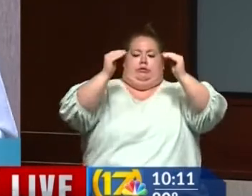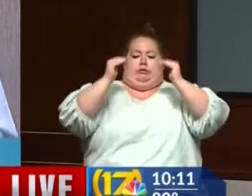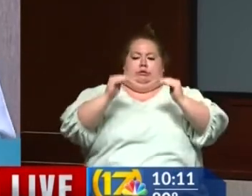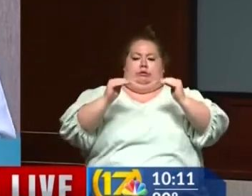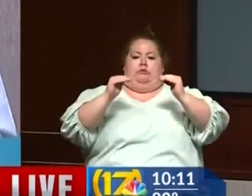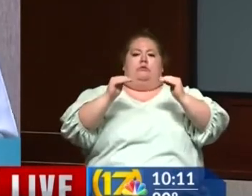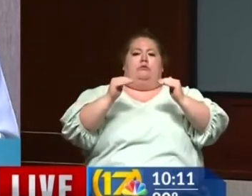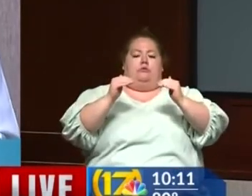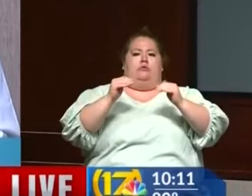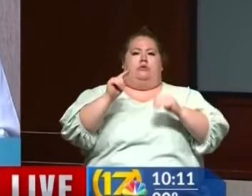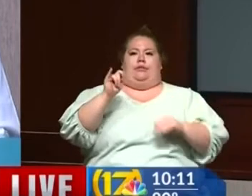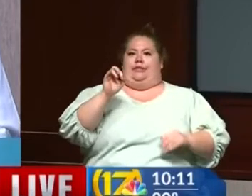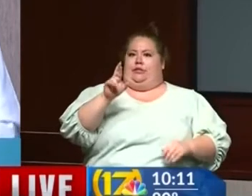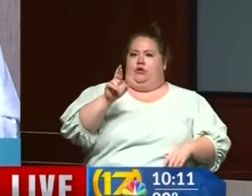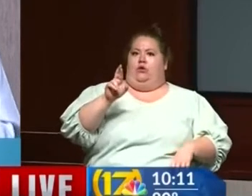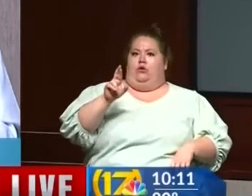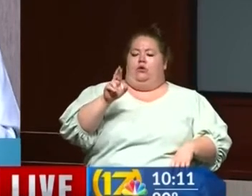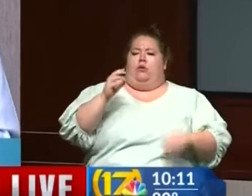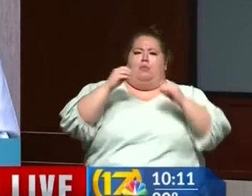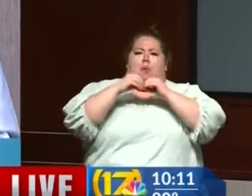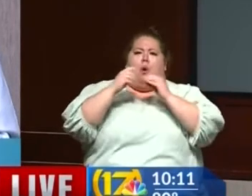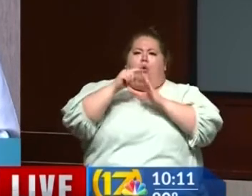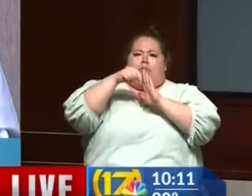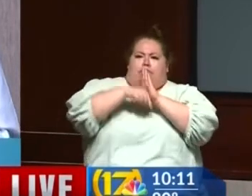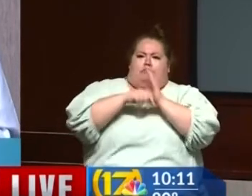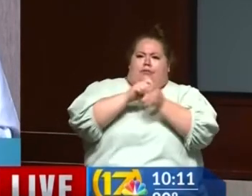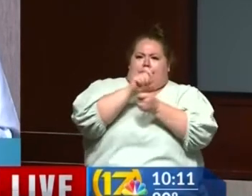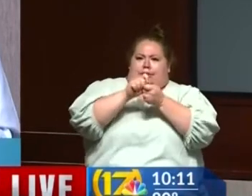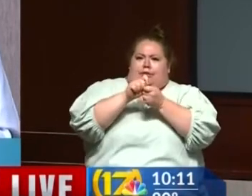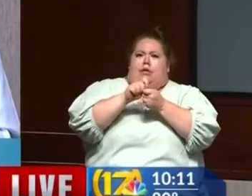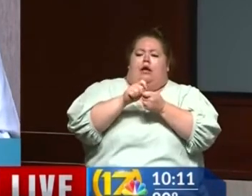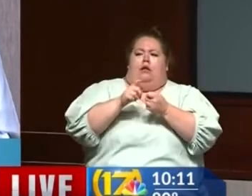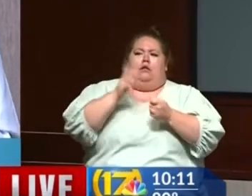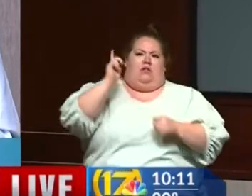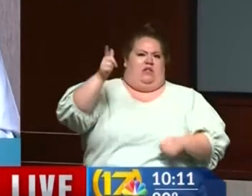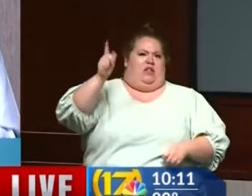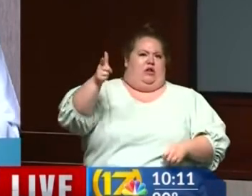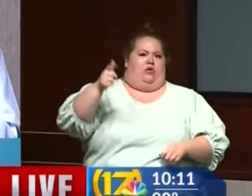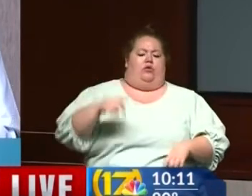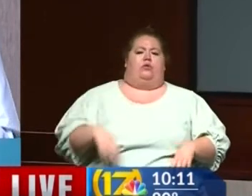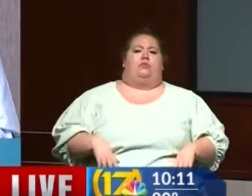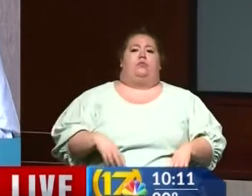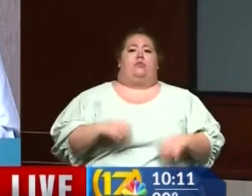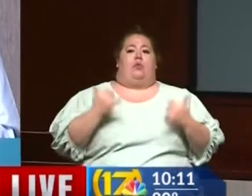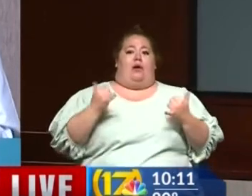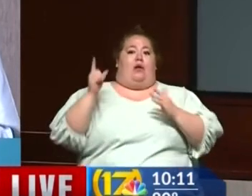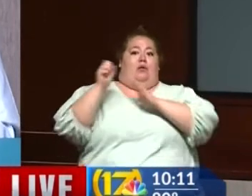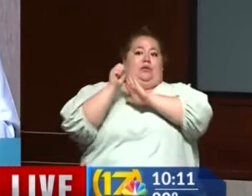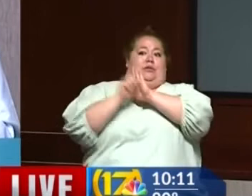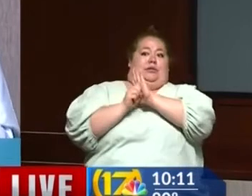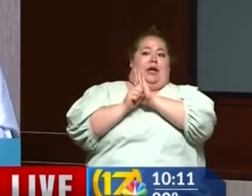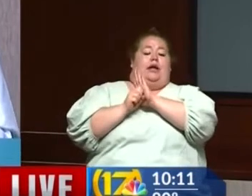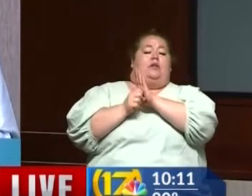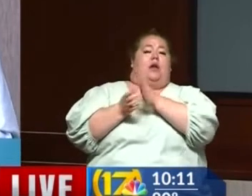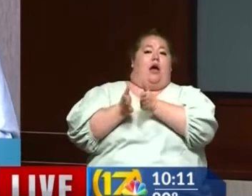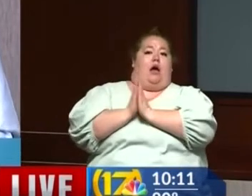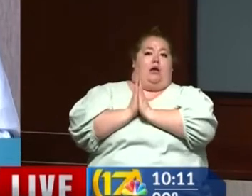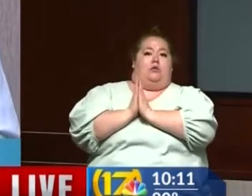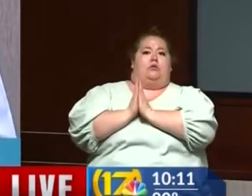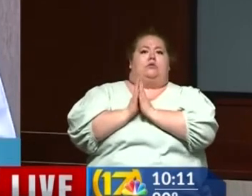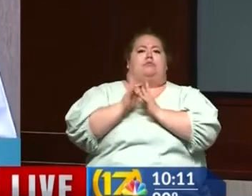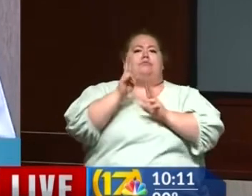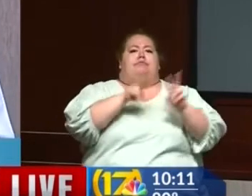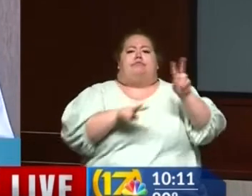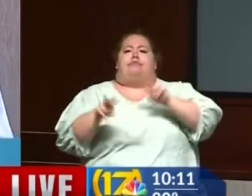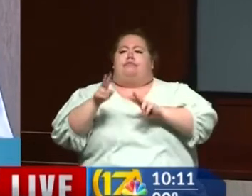the specifics on this. The summary is the state is asking us to look throughout the county for areas that have higher rates